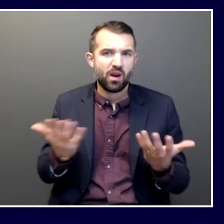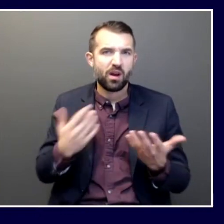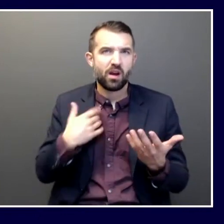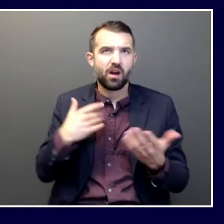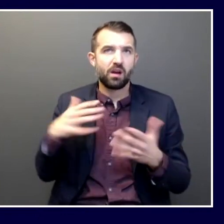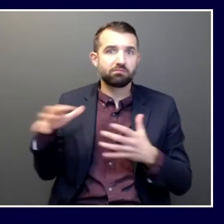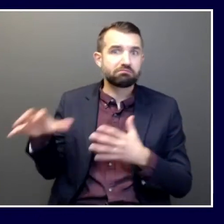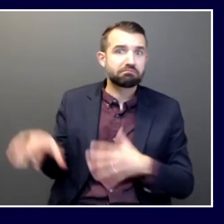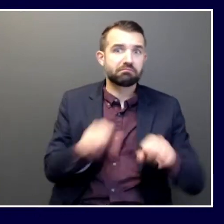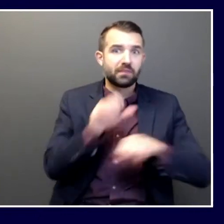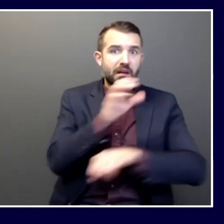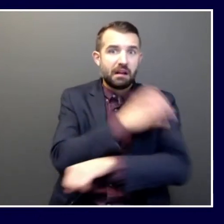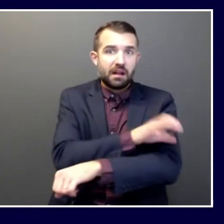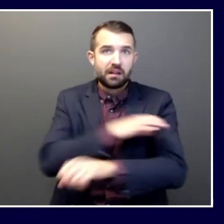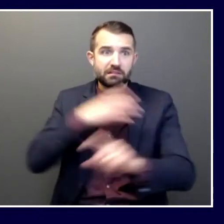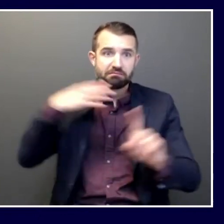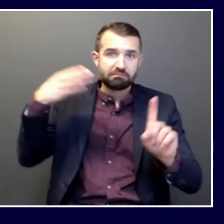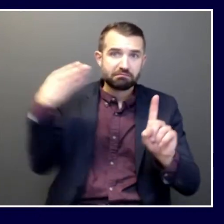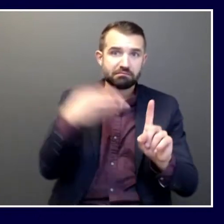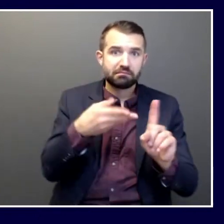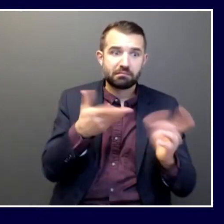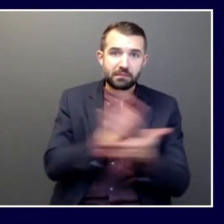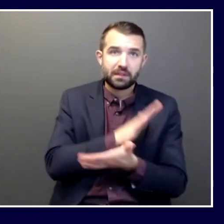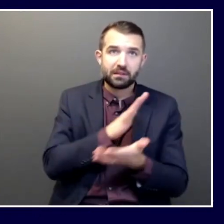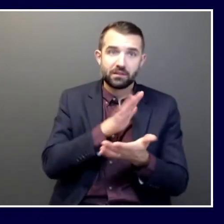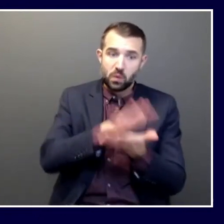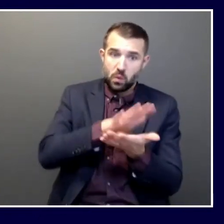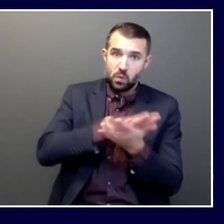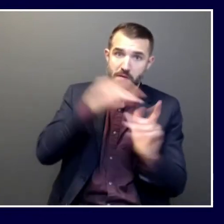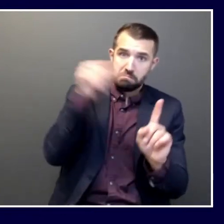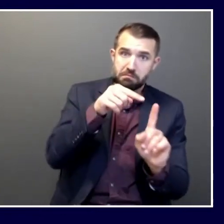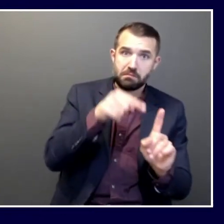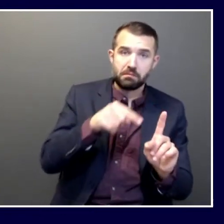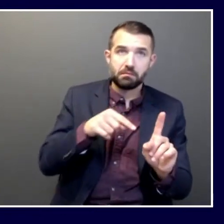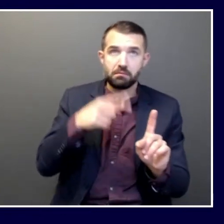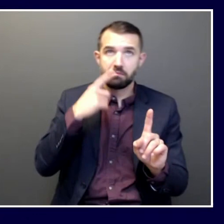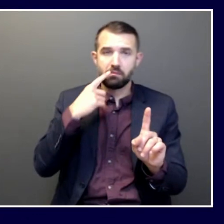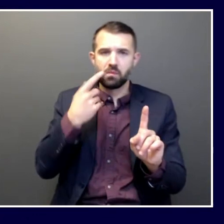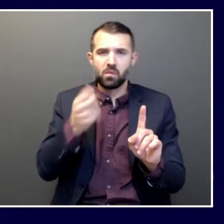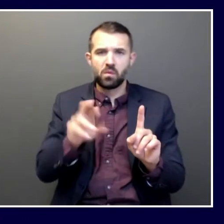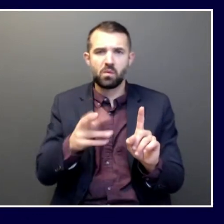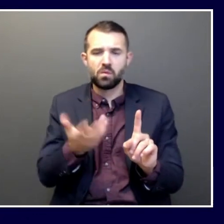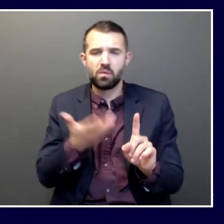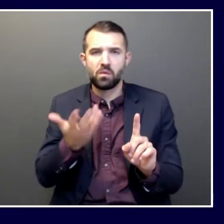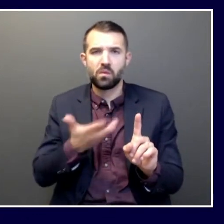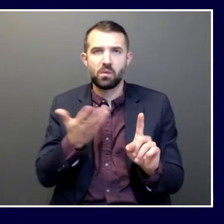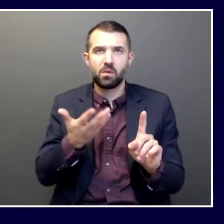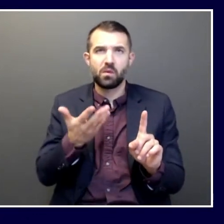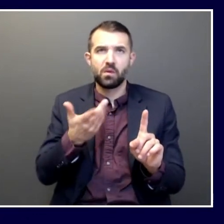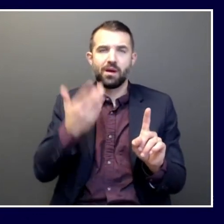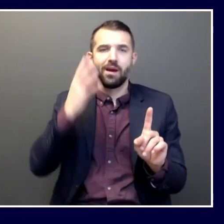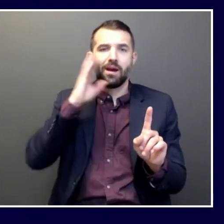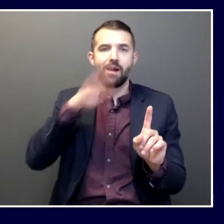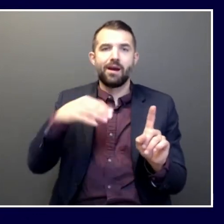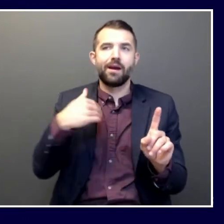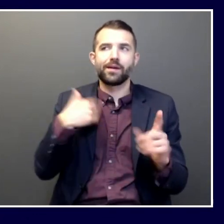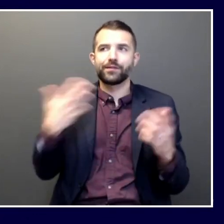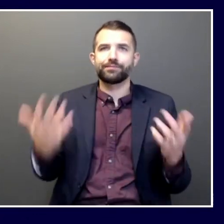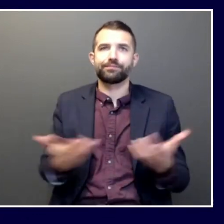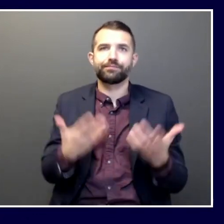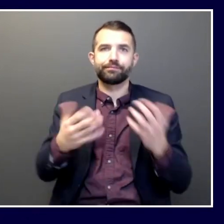clinics, any sort of like awareness campaigns that you're going to do through schools, that sort of